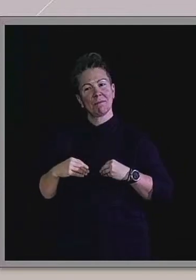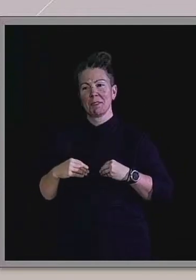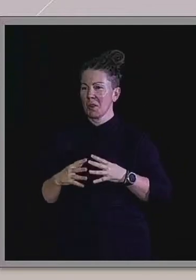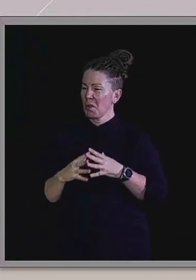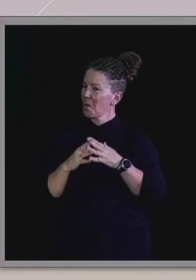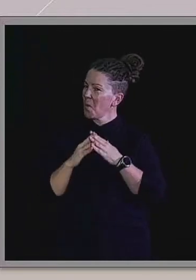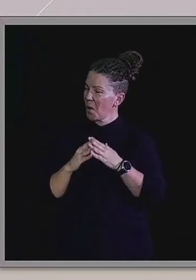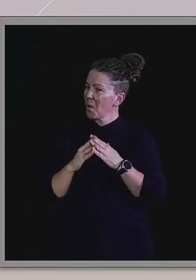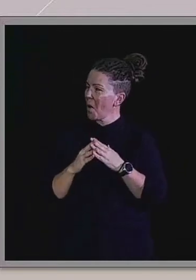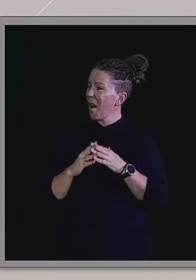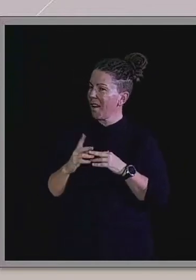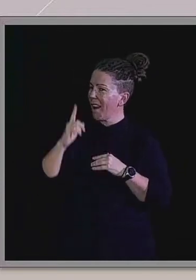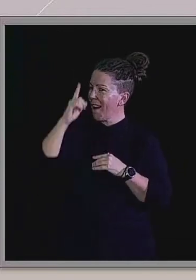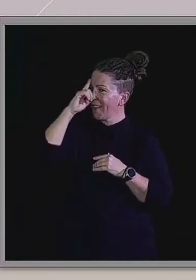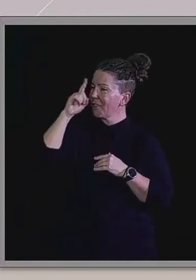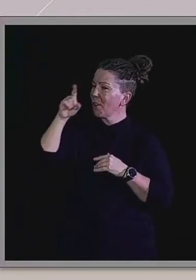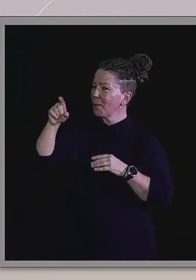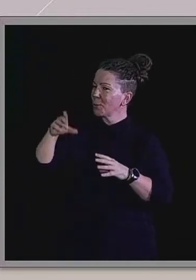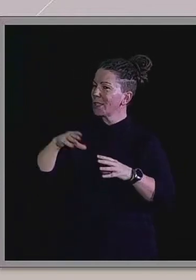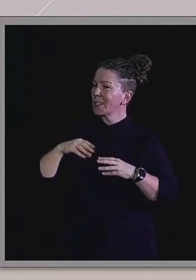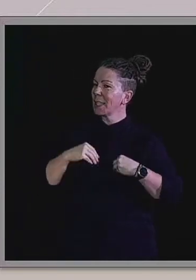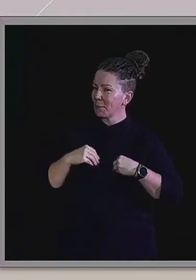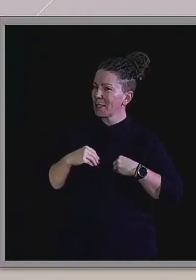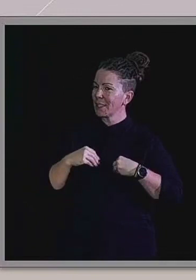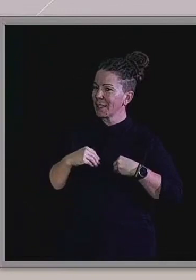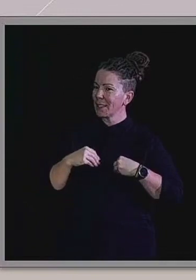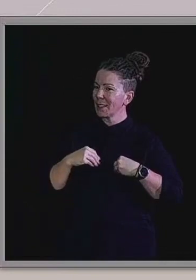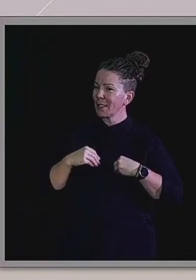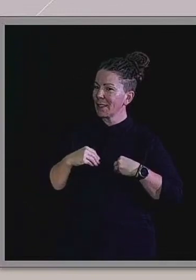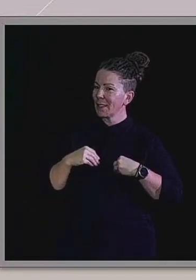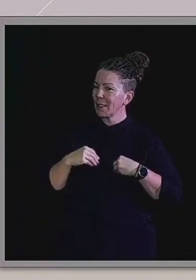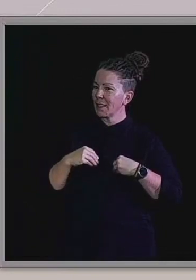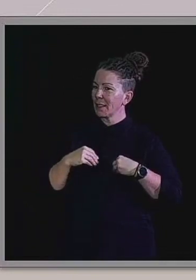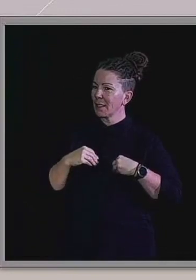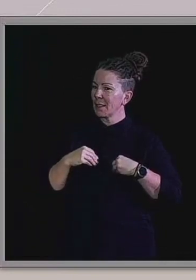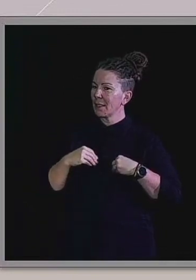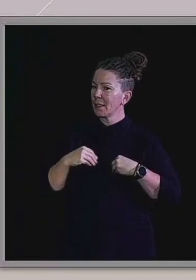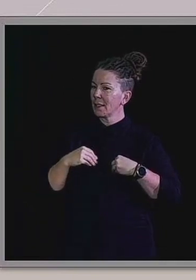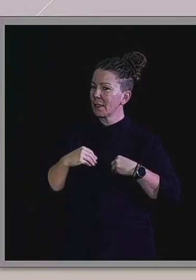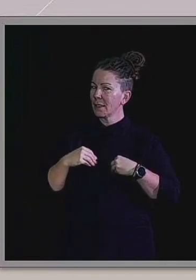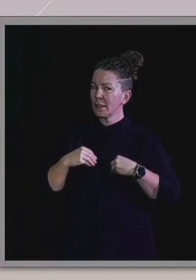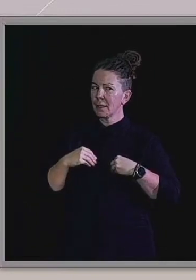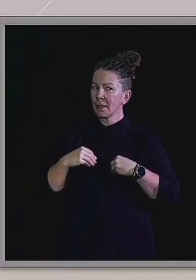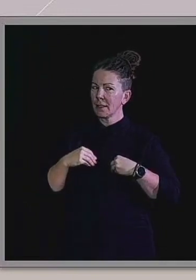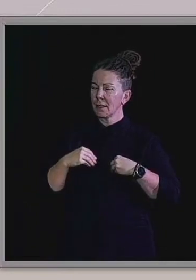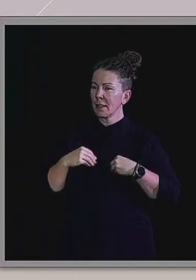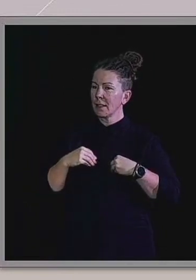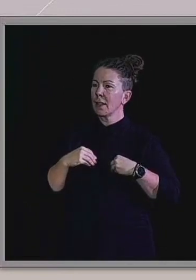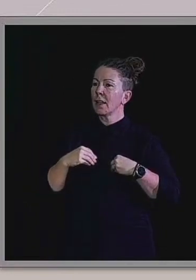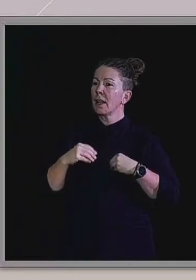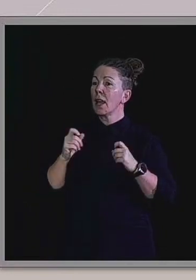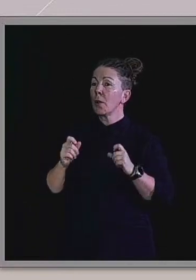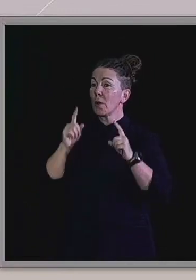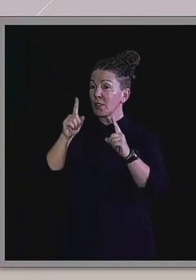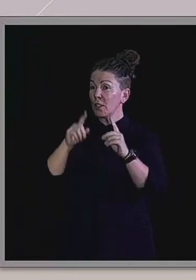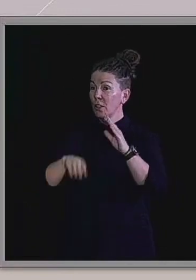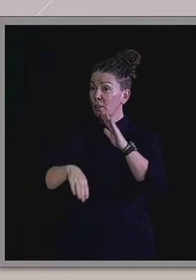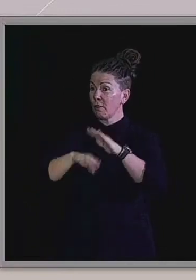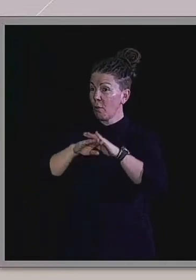quite extraordinary, I thought. And it went to the full bench of the federal court as well, and again that